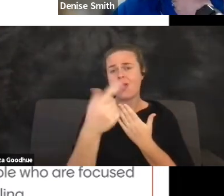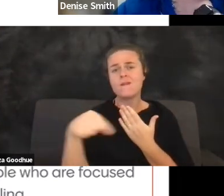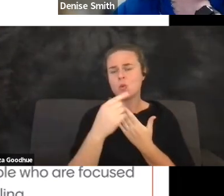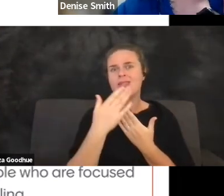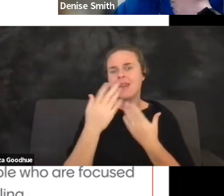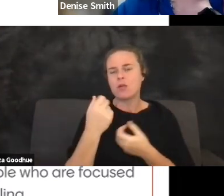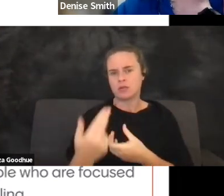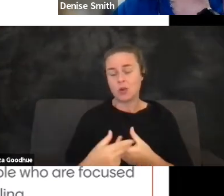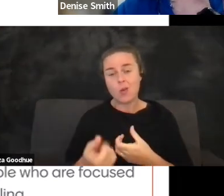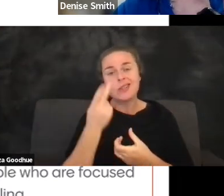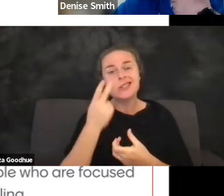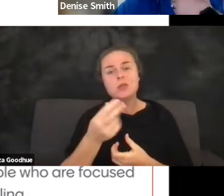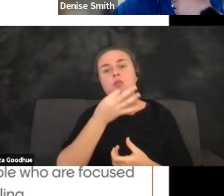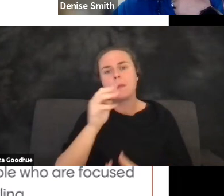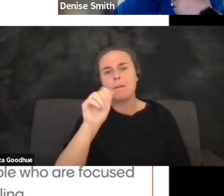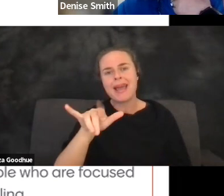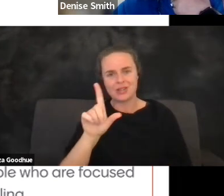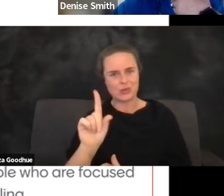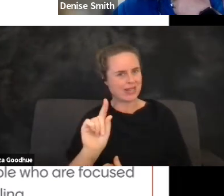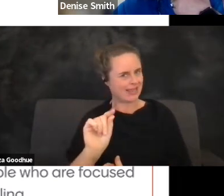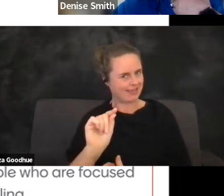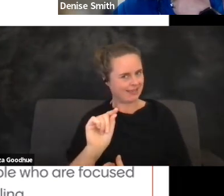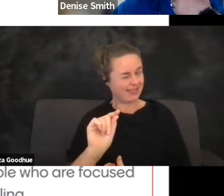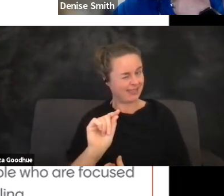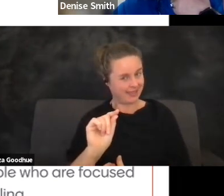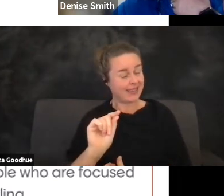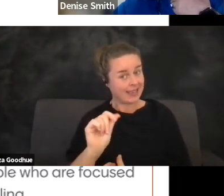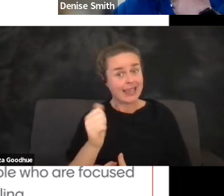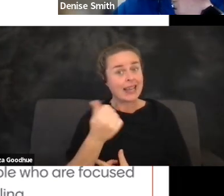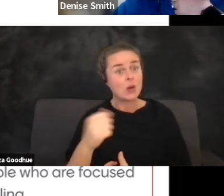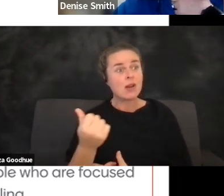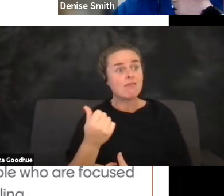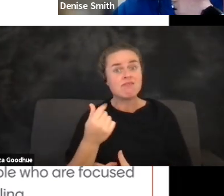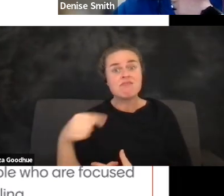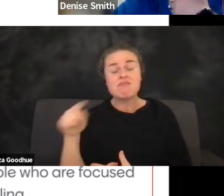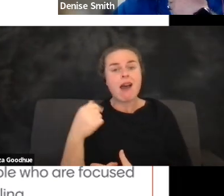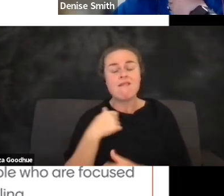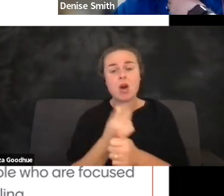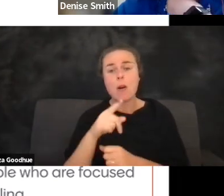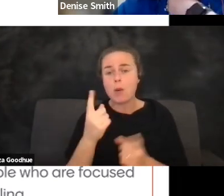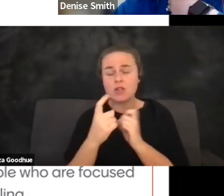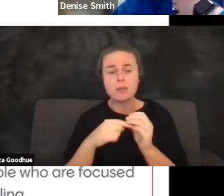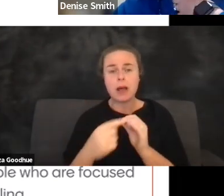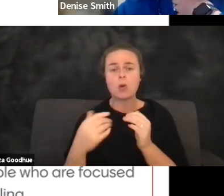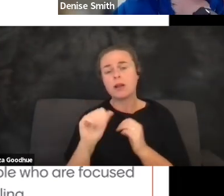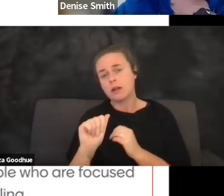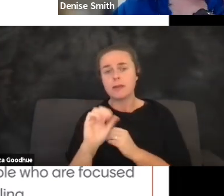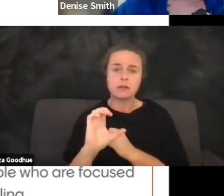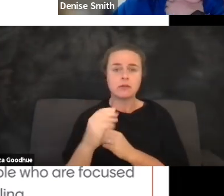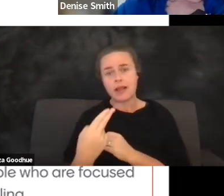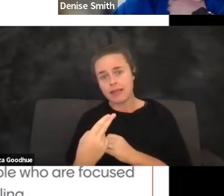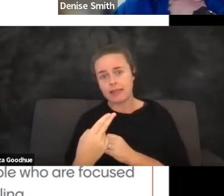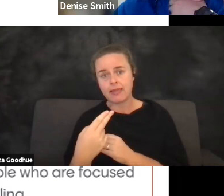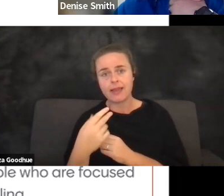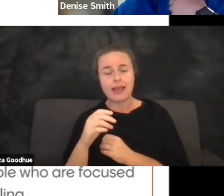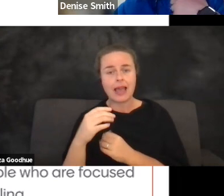And we'll see you at the May one on the 20th. And if anybody has any follow-up questions about the Accountable Community for Health, I'll try to get the slide decks out to